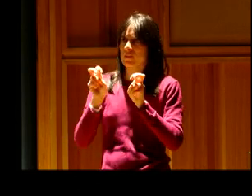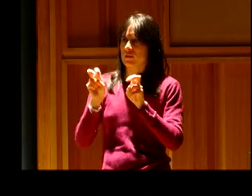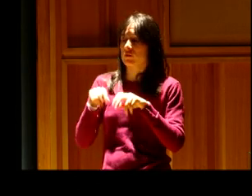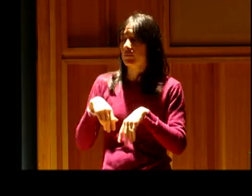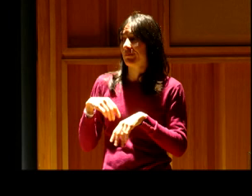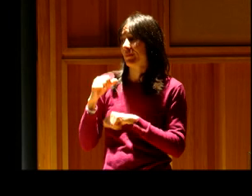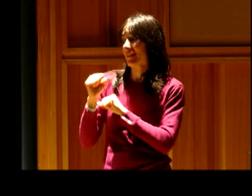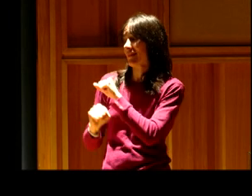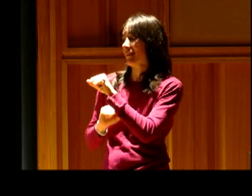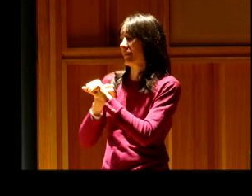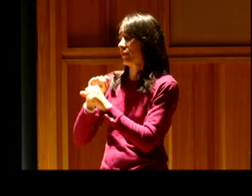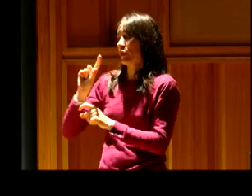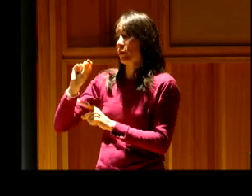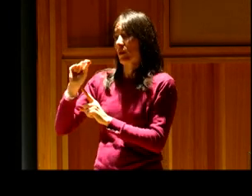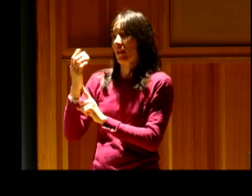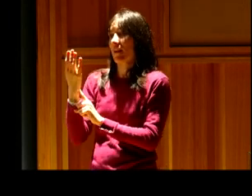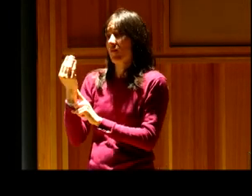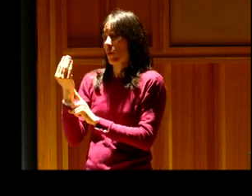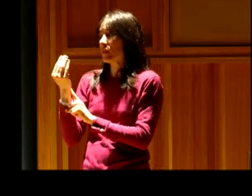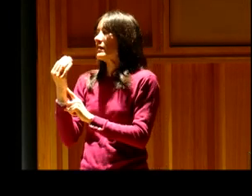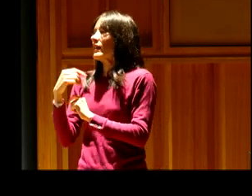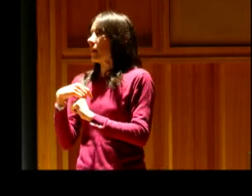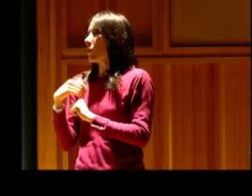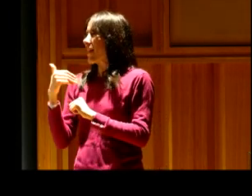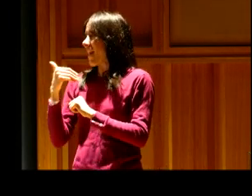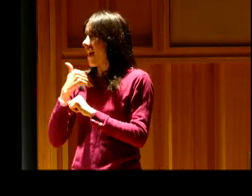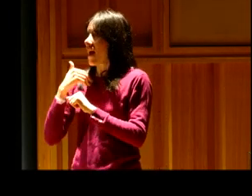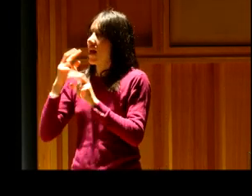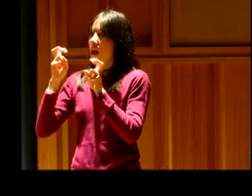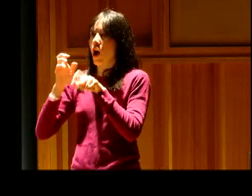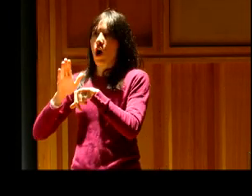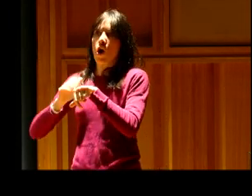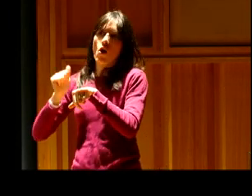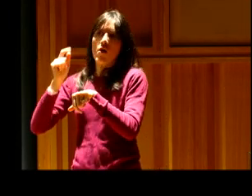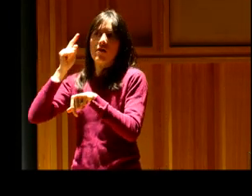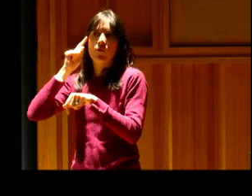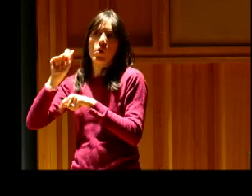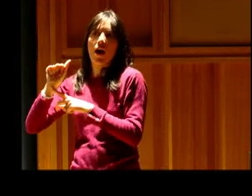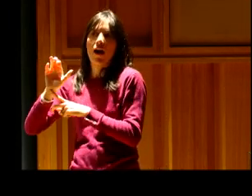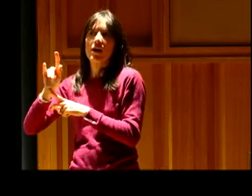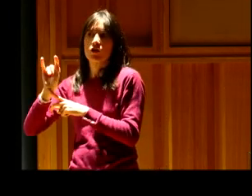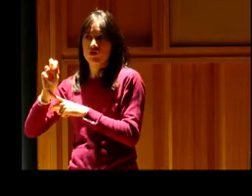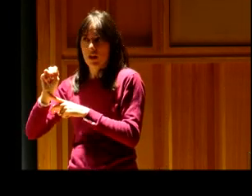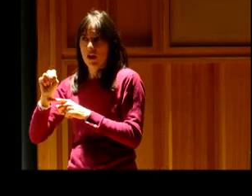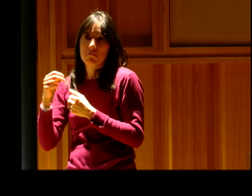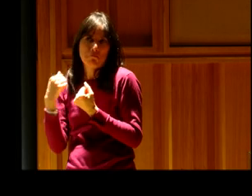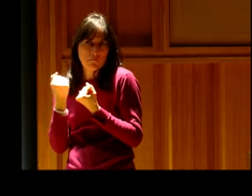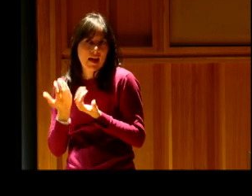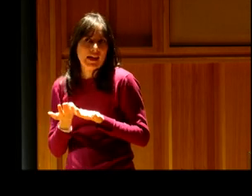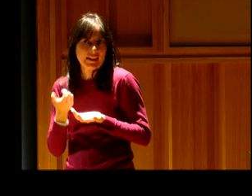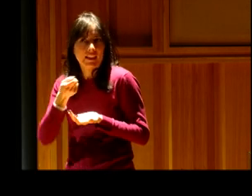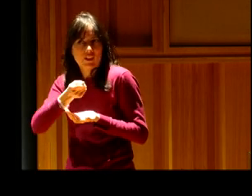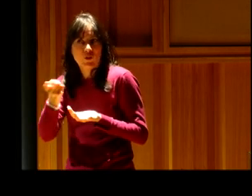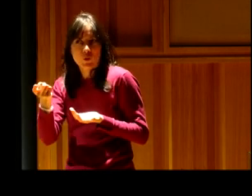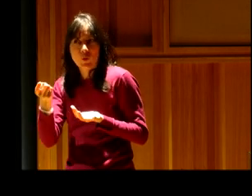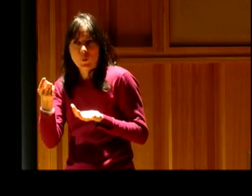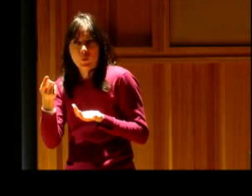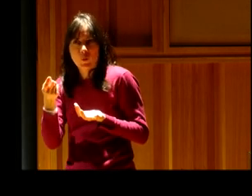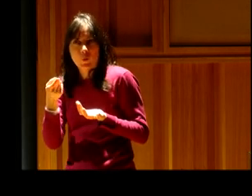2014 in the Pocantico Call for Action, which many of the participants are here